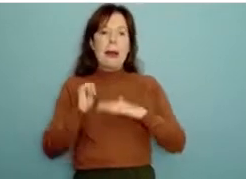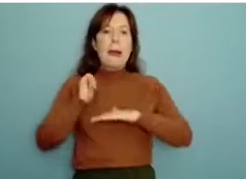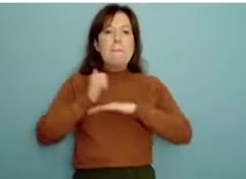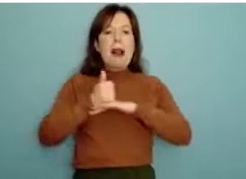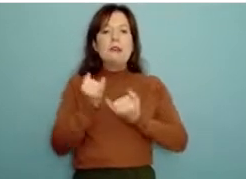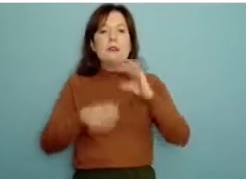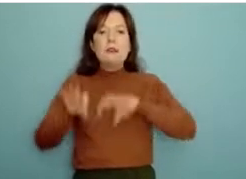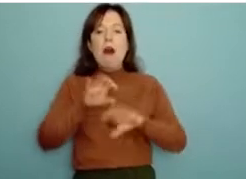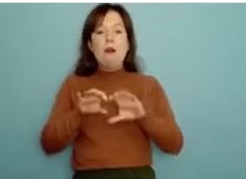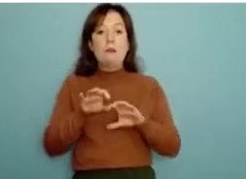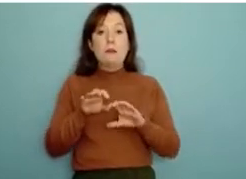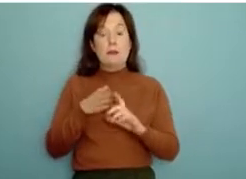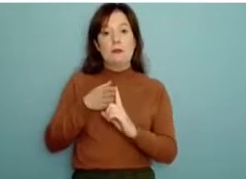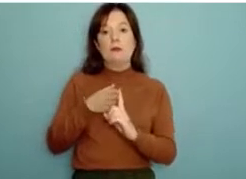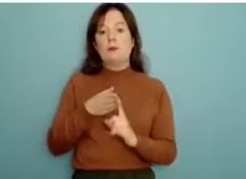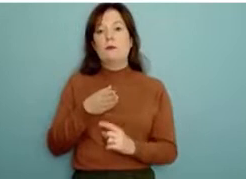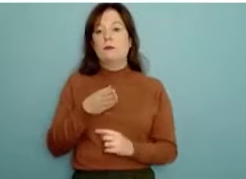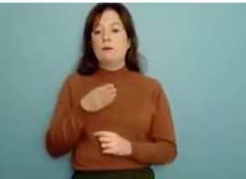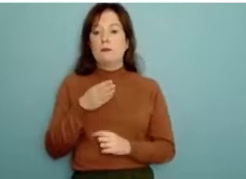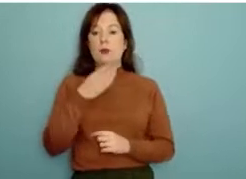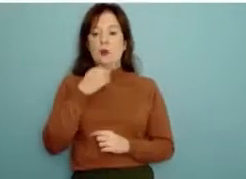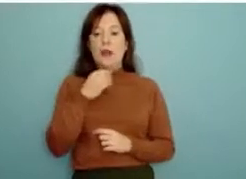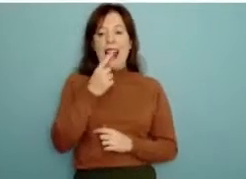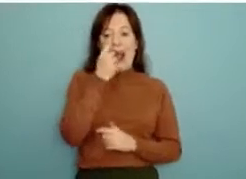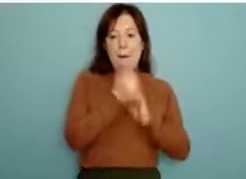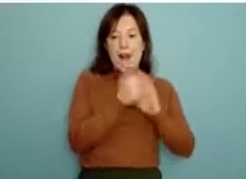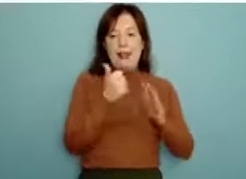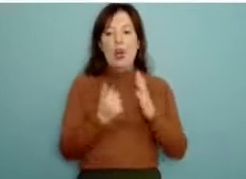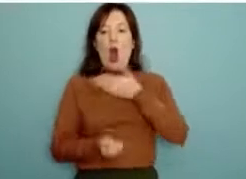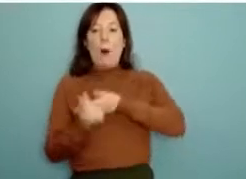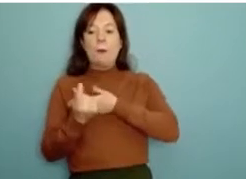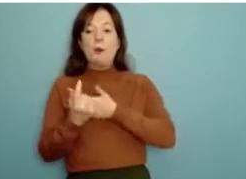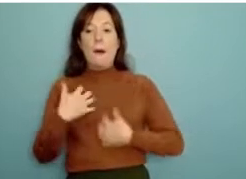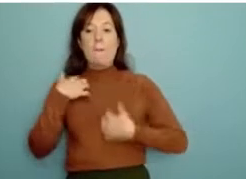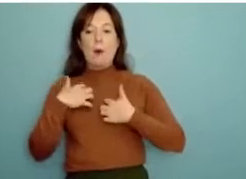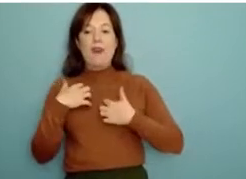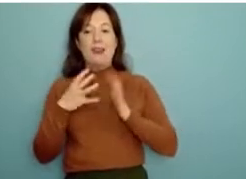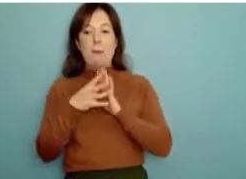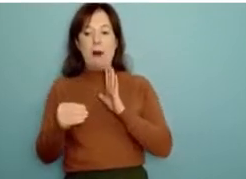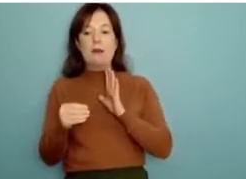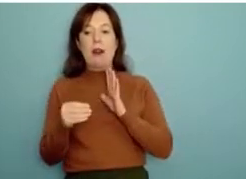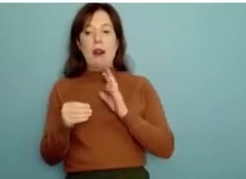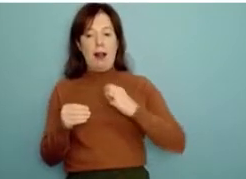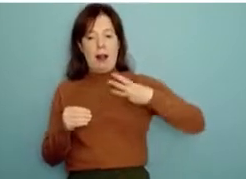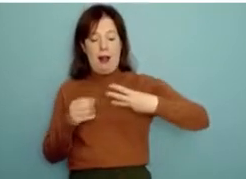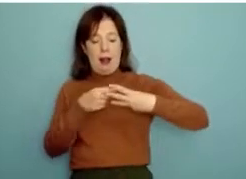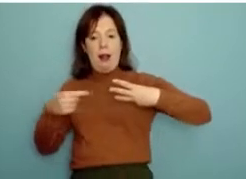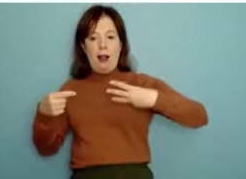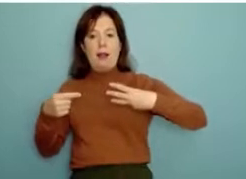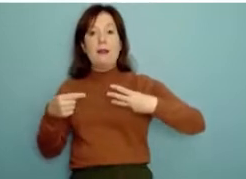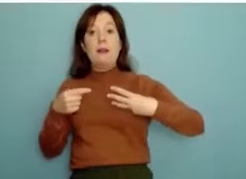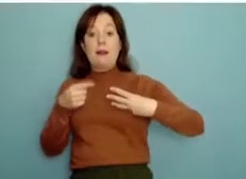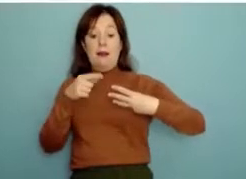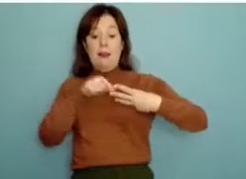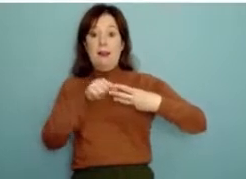using the capability, opportunity and motivation model of behaviour and applying that to children and people's mental health